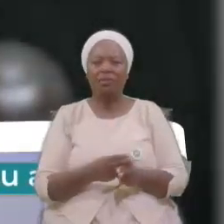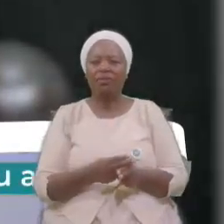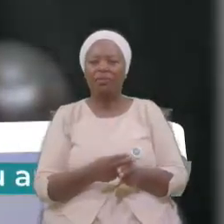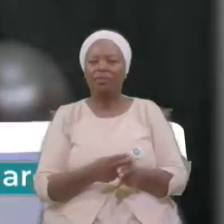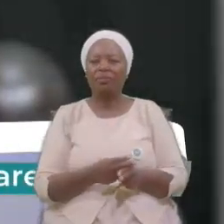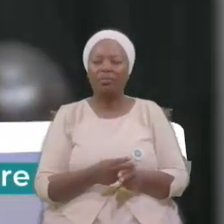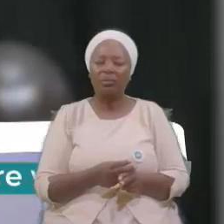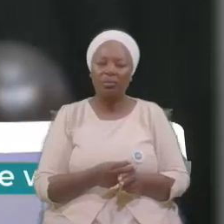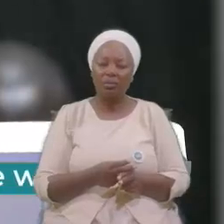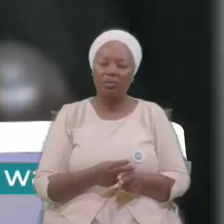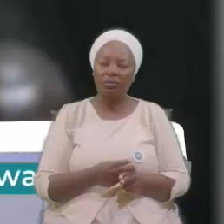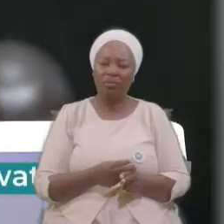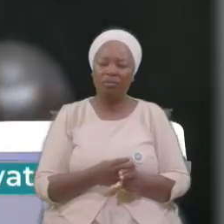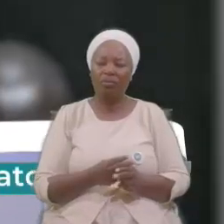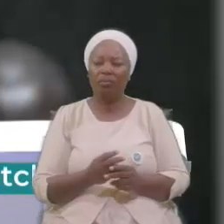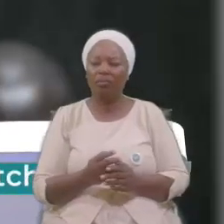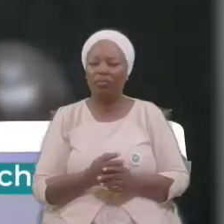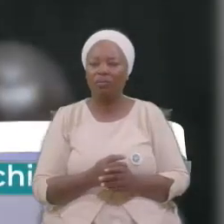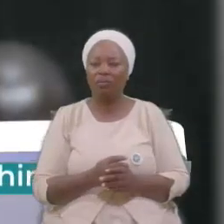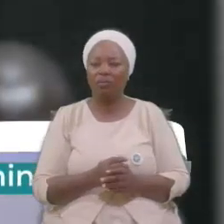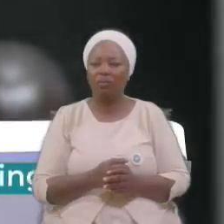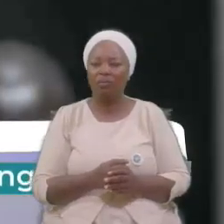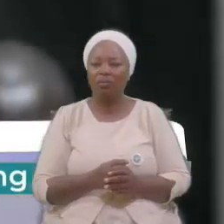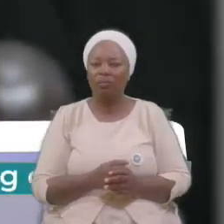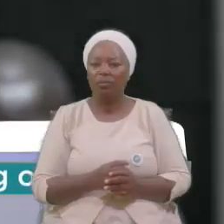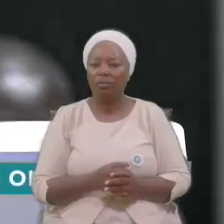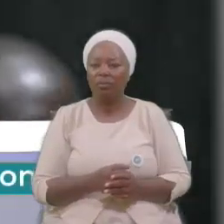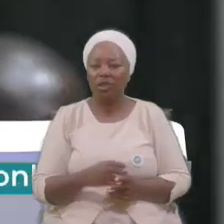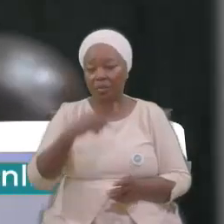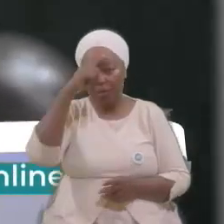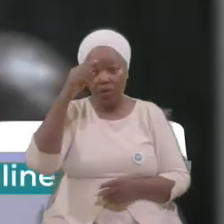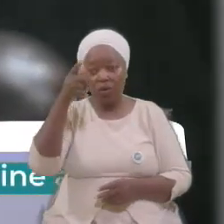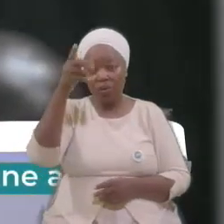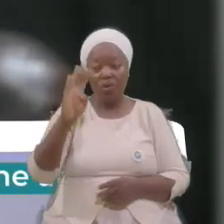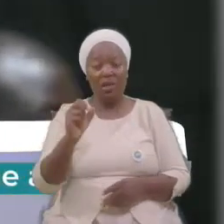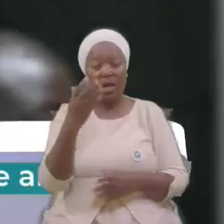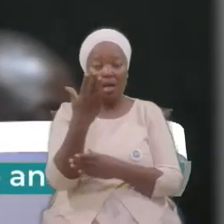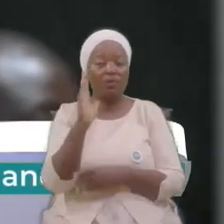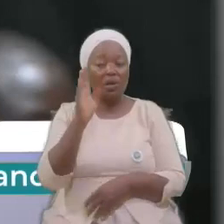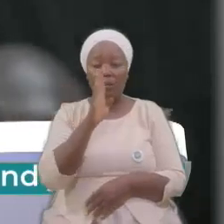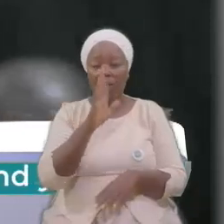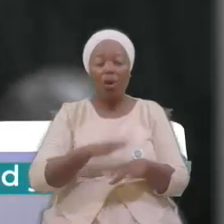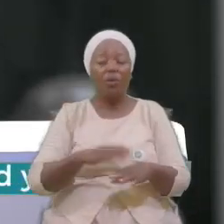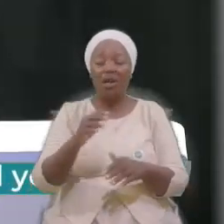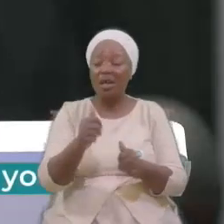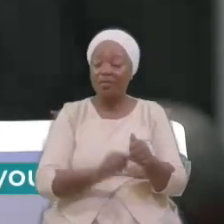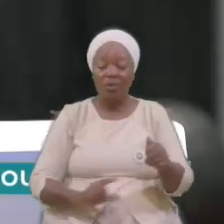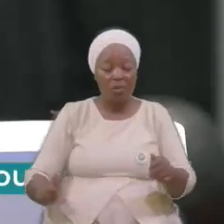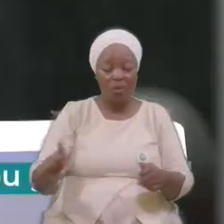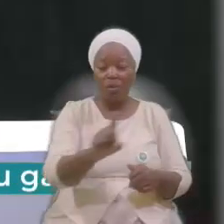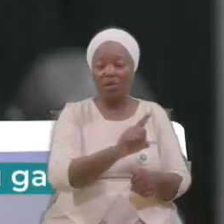they've never been able to do before. Because God's hand will be upon all here tonight.